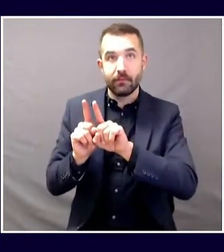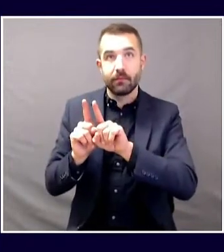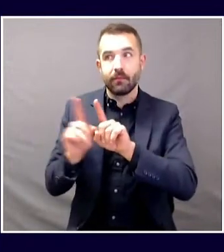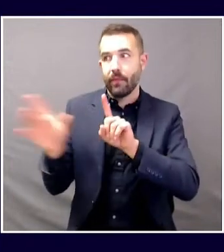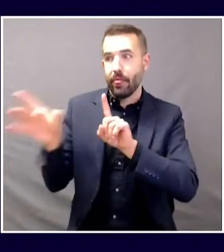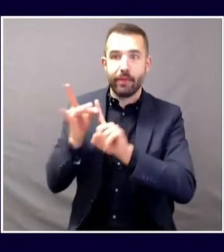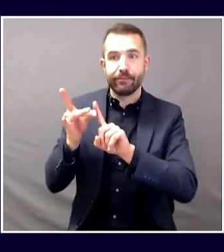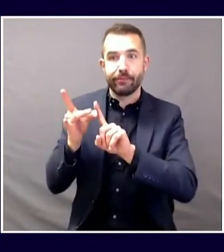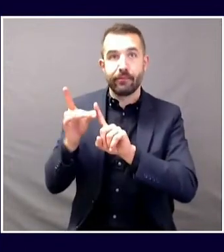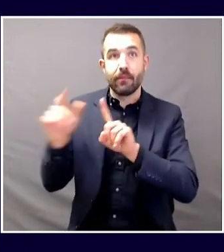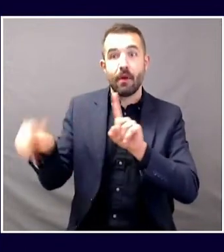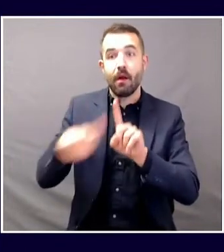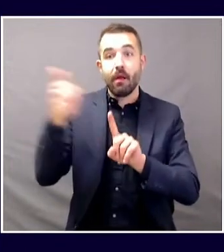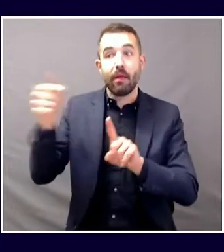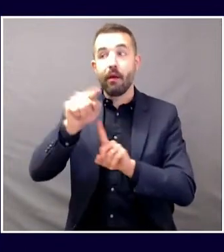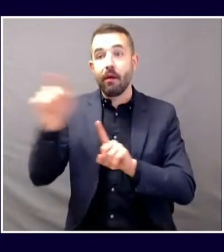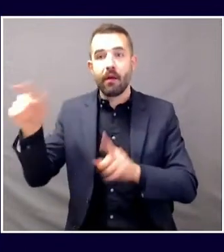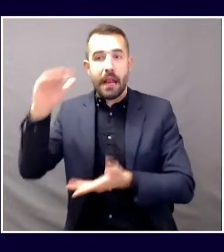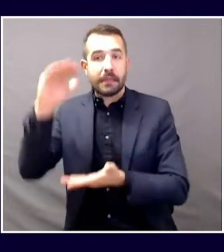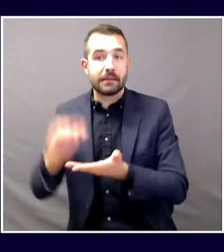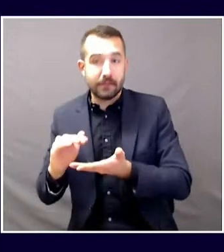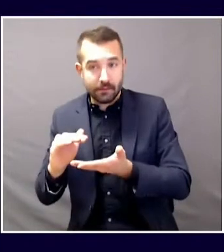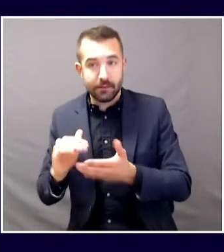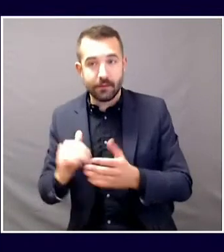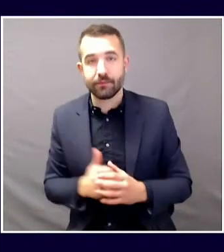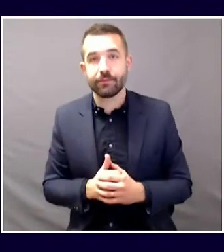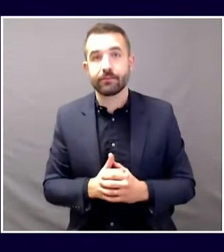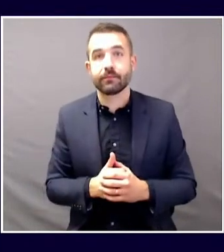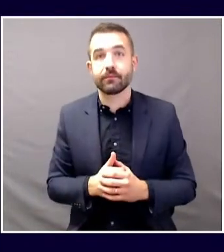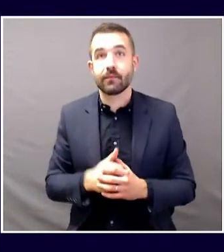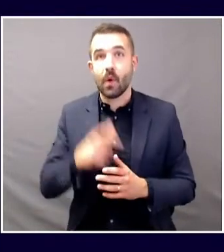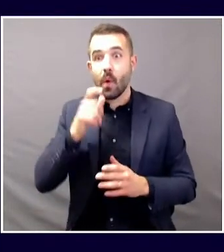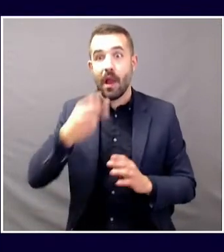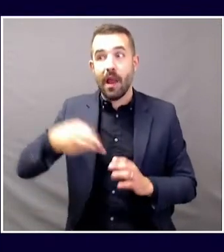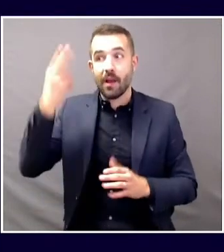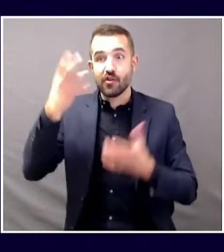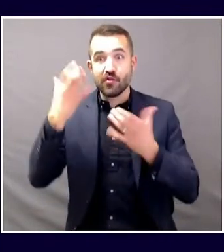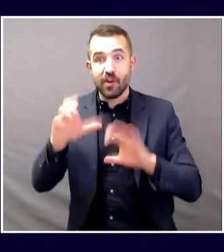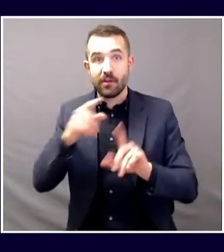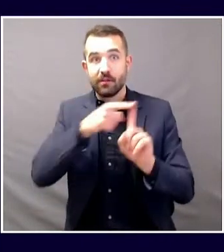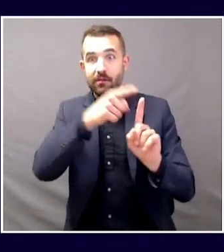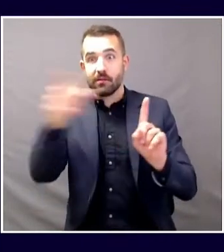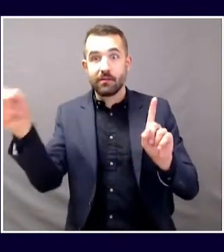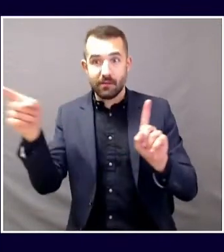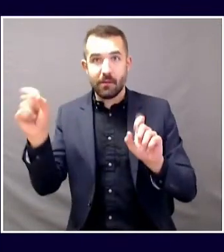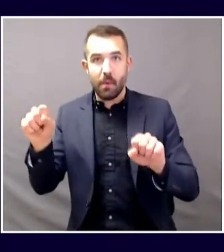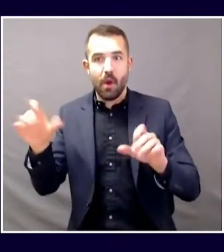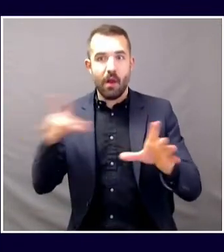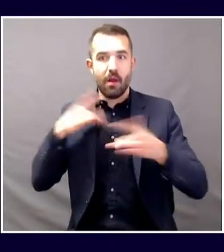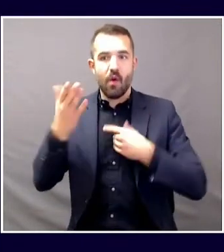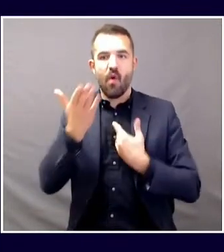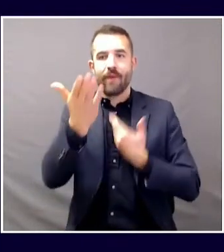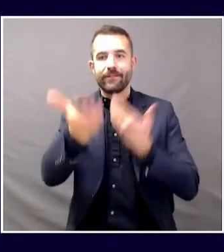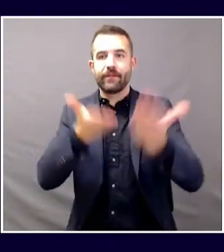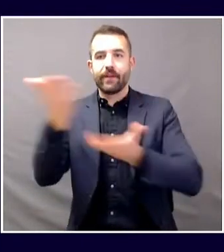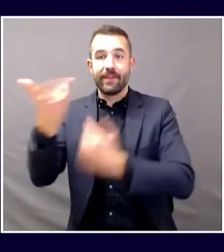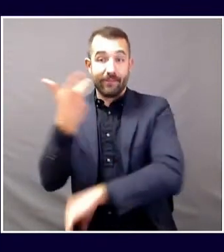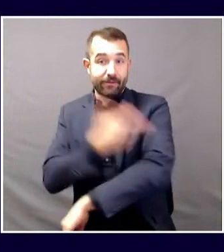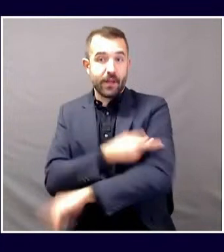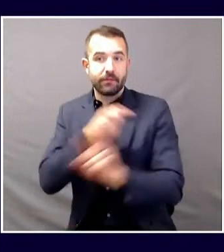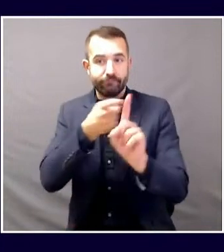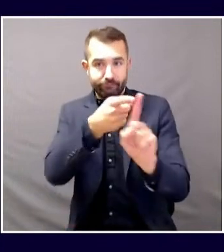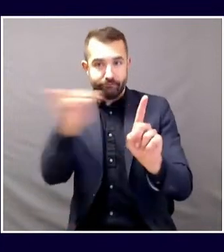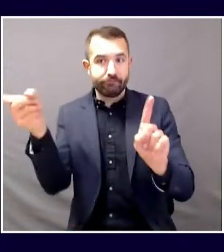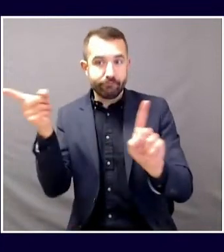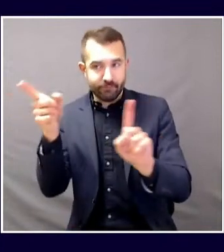be looking to offer the vaccine to first, again, because they have a higher likelihood of coming into the contact with the vaccine. And then